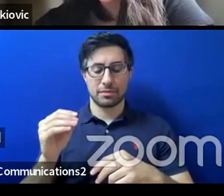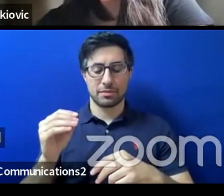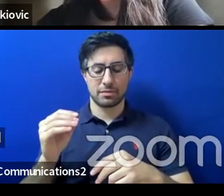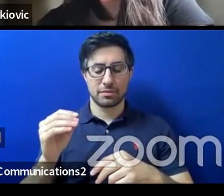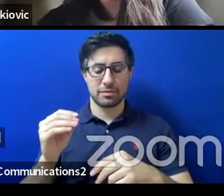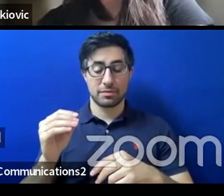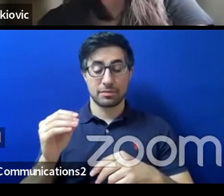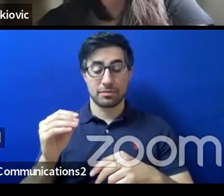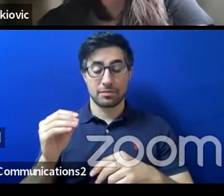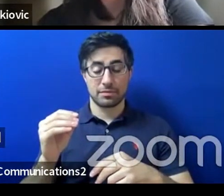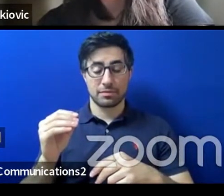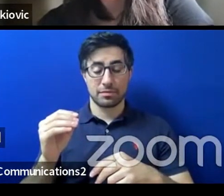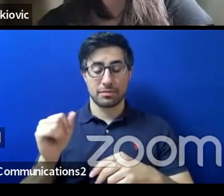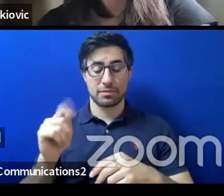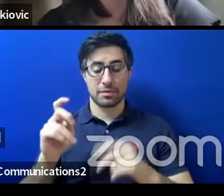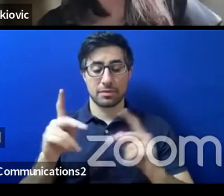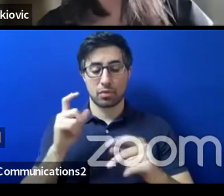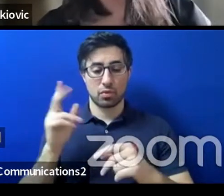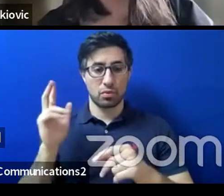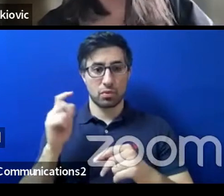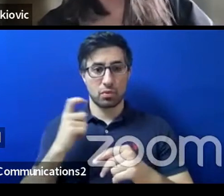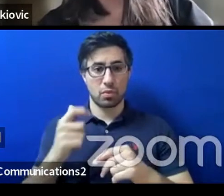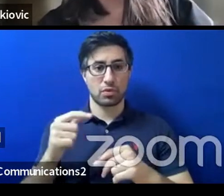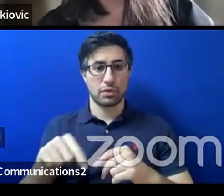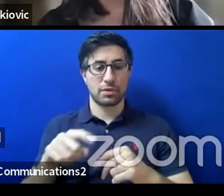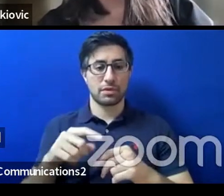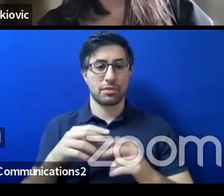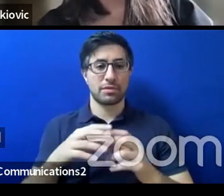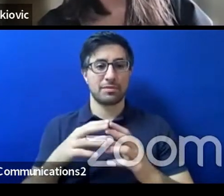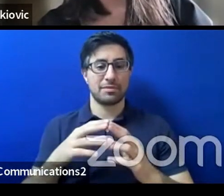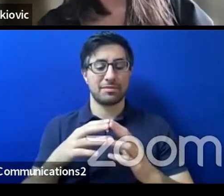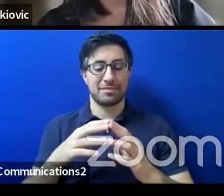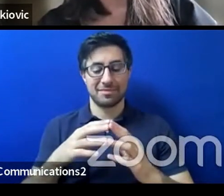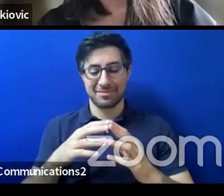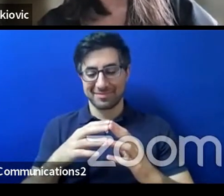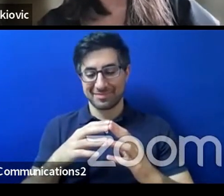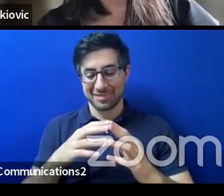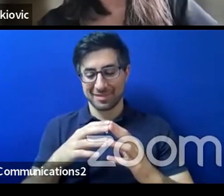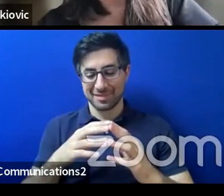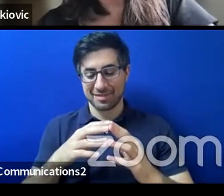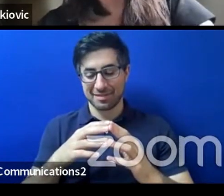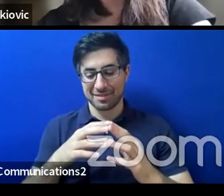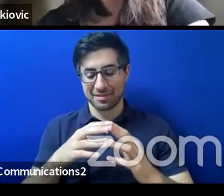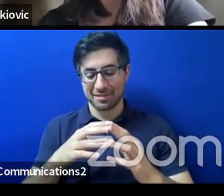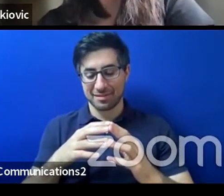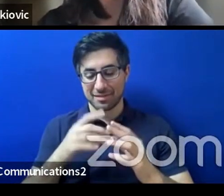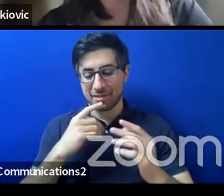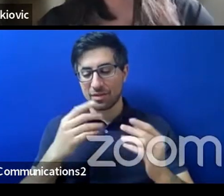who are tuned in, watching this broadcast, or who will watch it, welcome to them